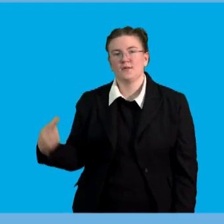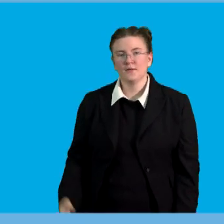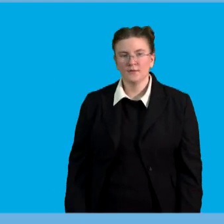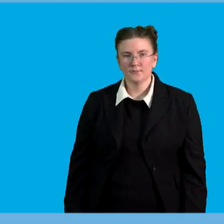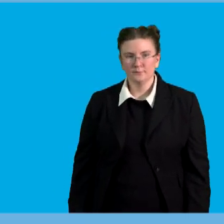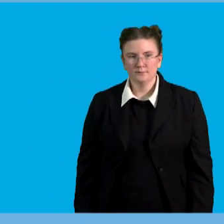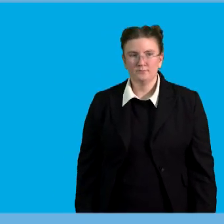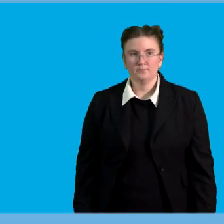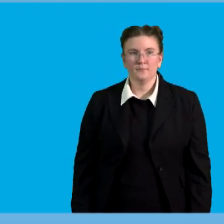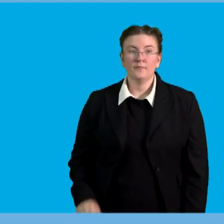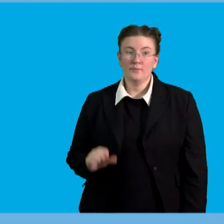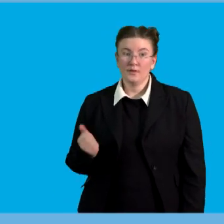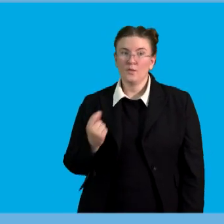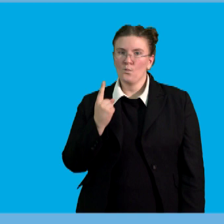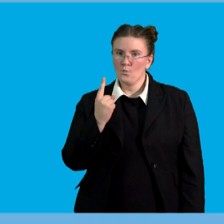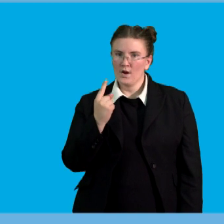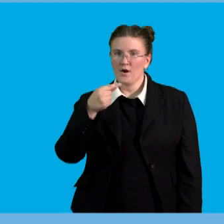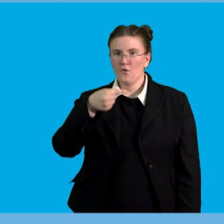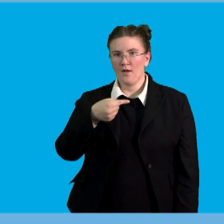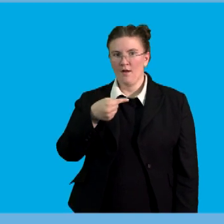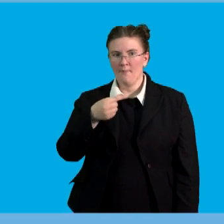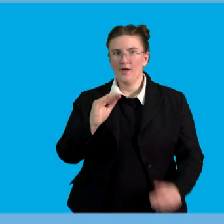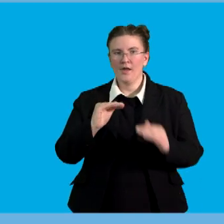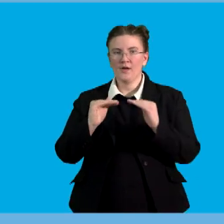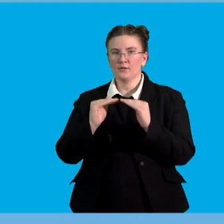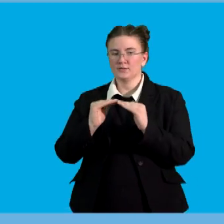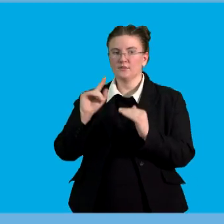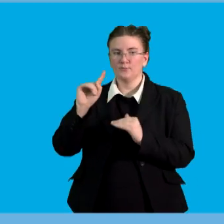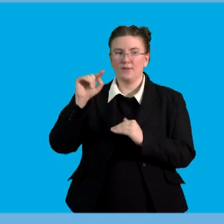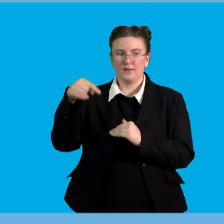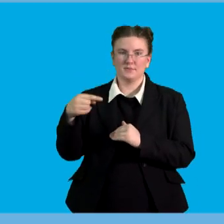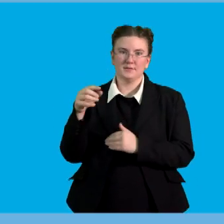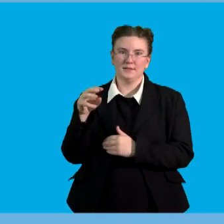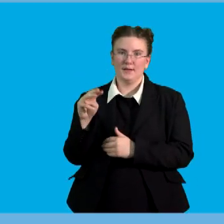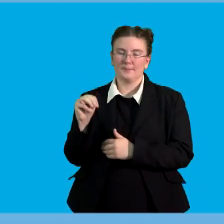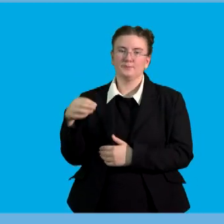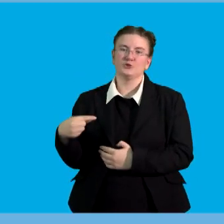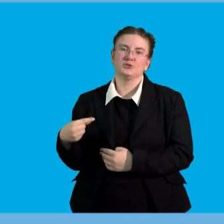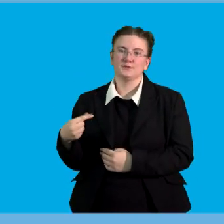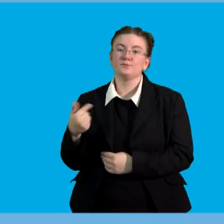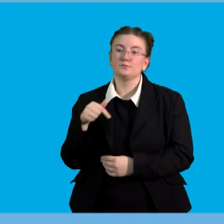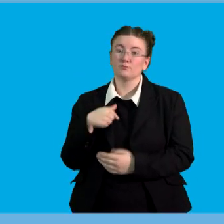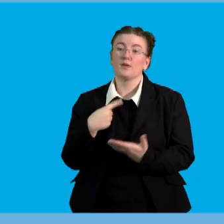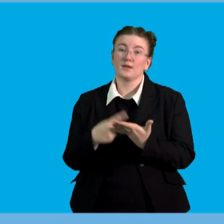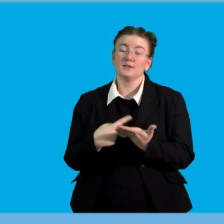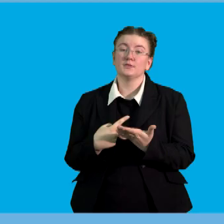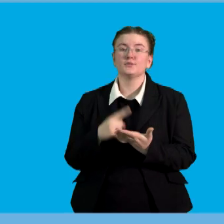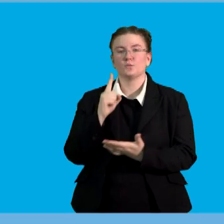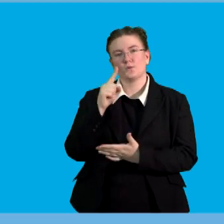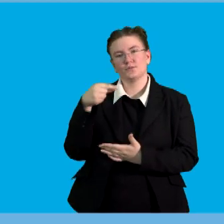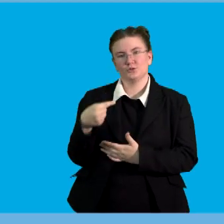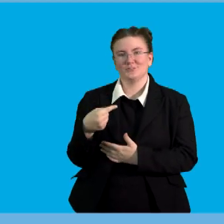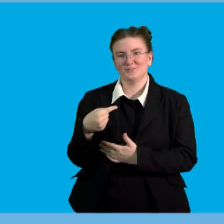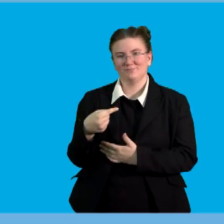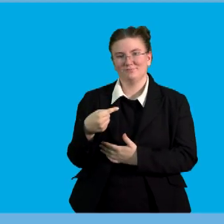grams, G. And then 1 gram, it is the same as 1,000 milligrams. So when we're talking about